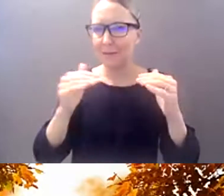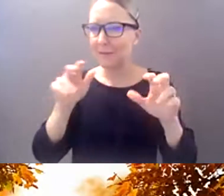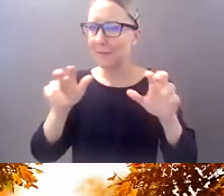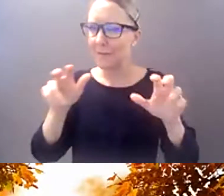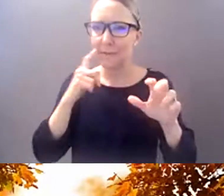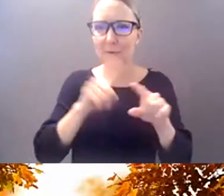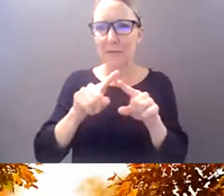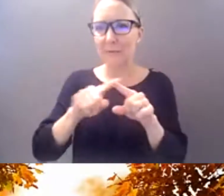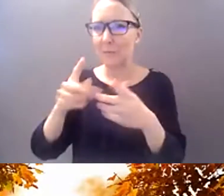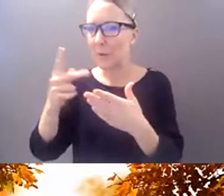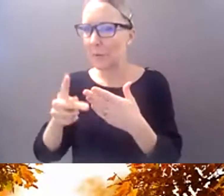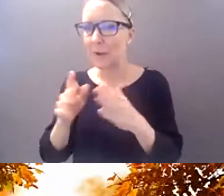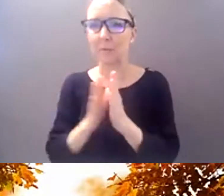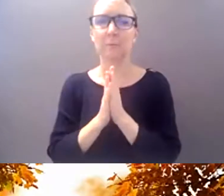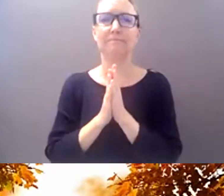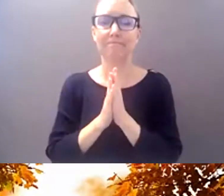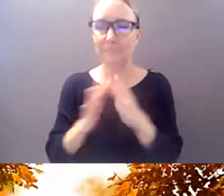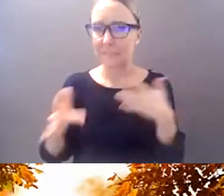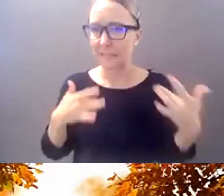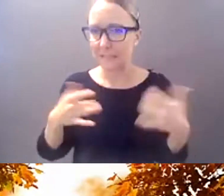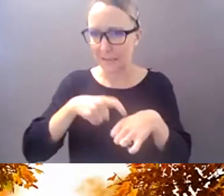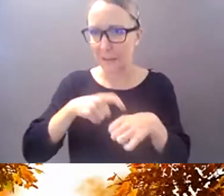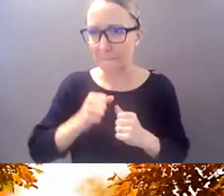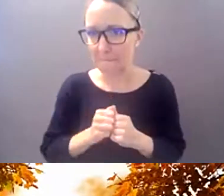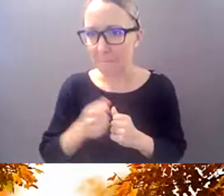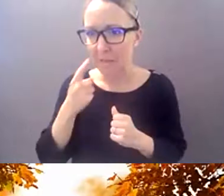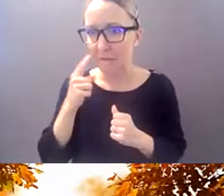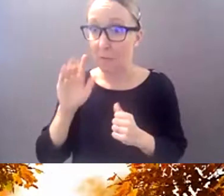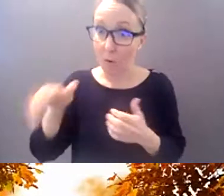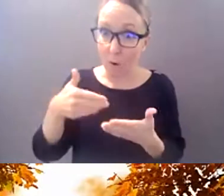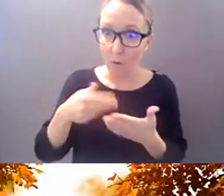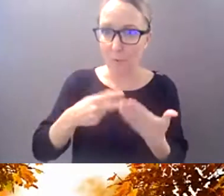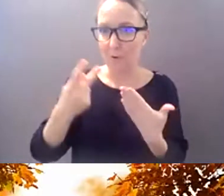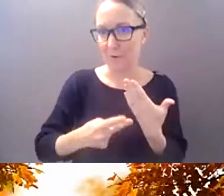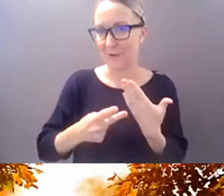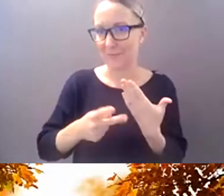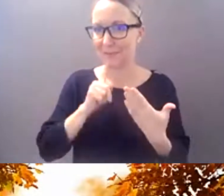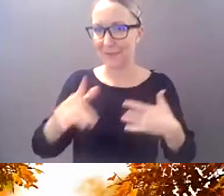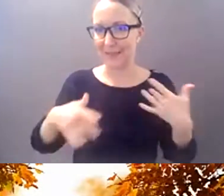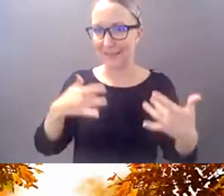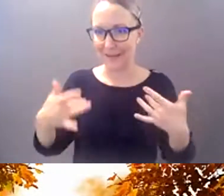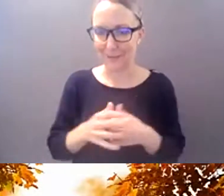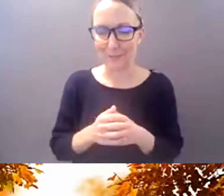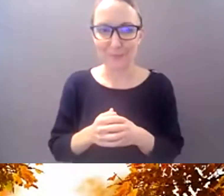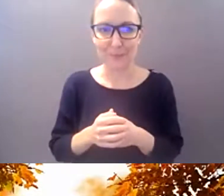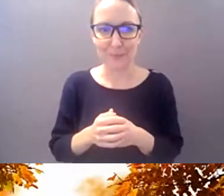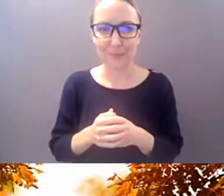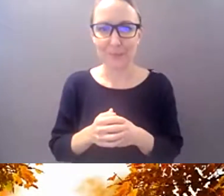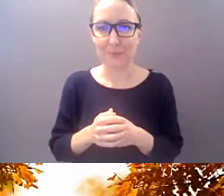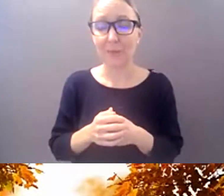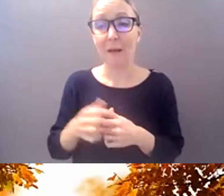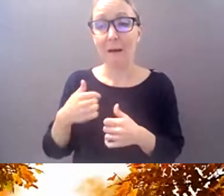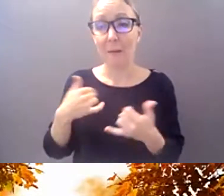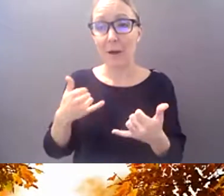programs. So it's a really exciting time, I think, for all of our programs. As Joaquin had stated, I am currently the